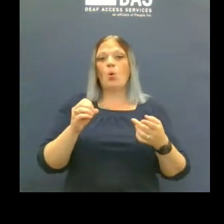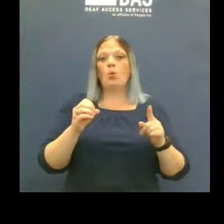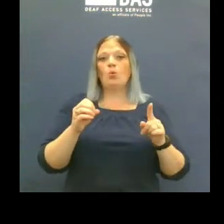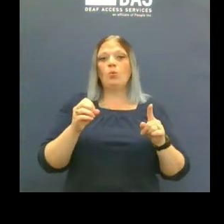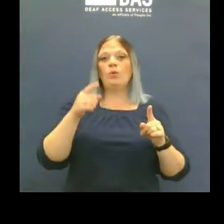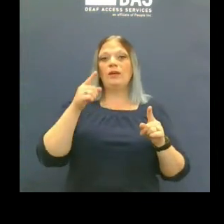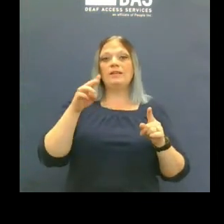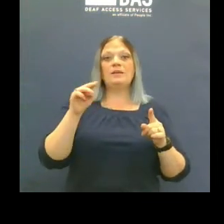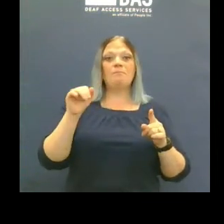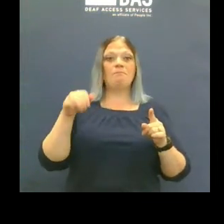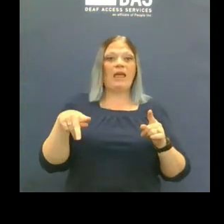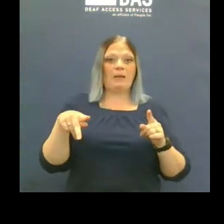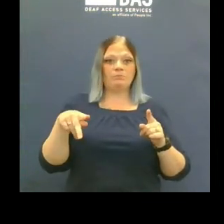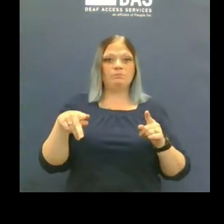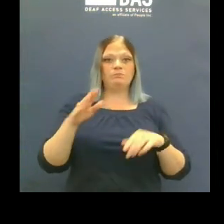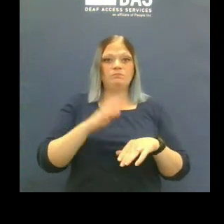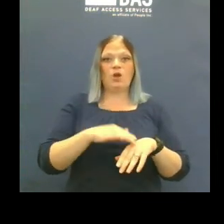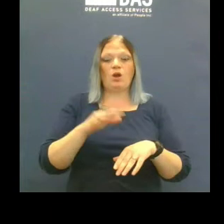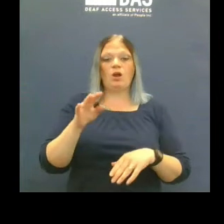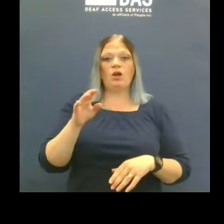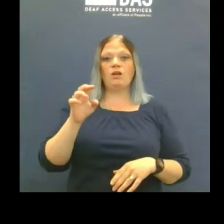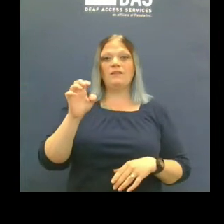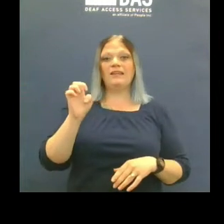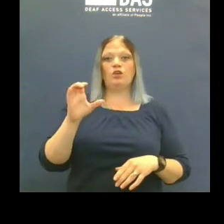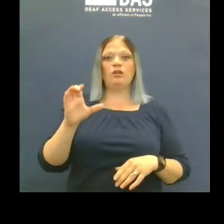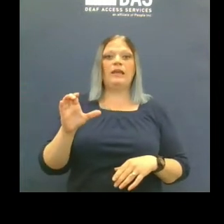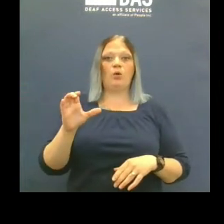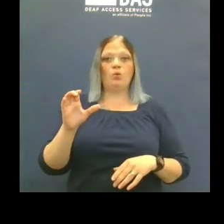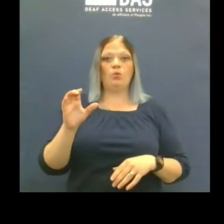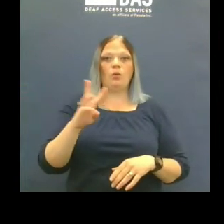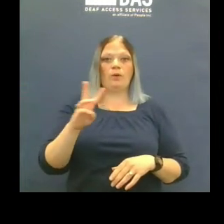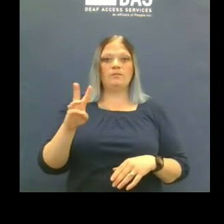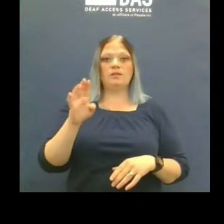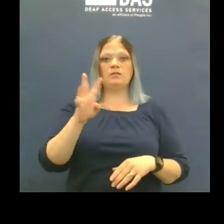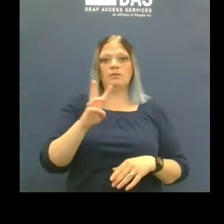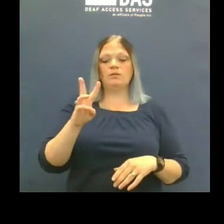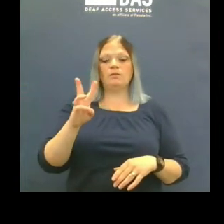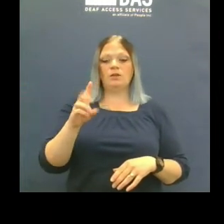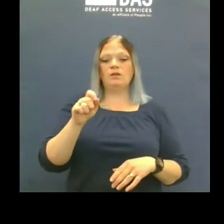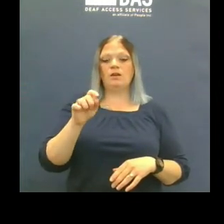This is a map that is on our Erie County website at